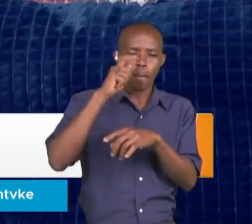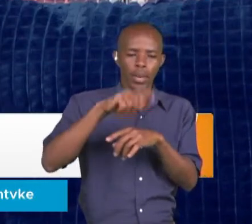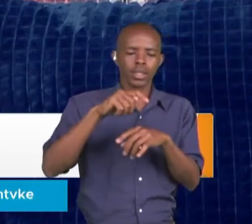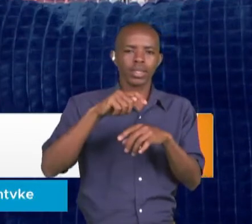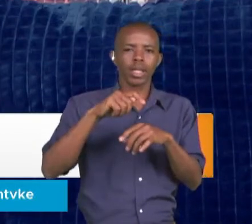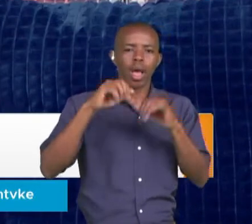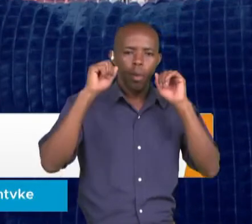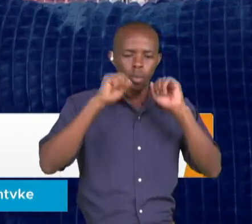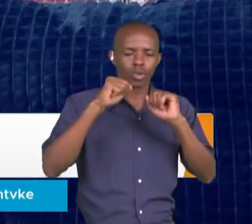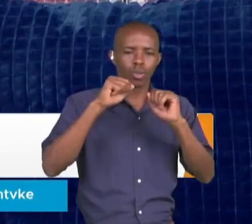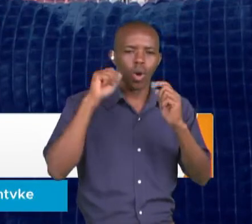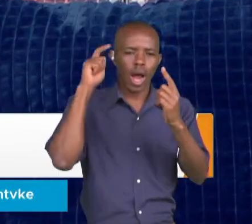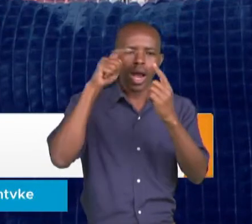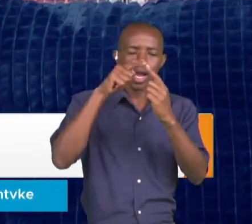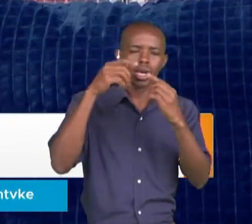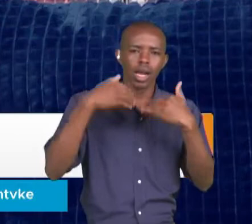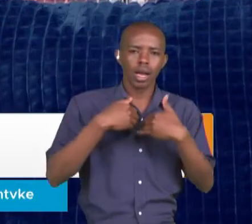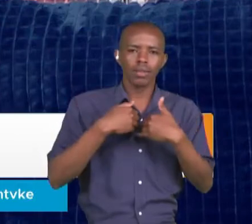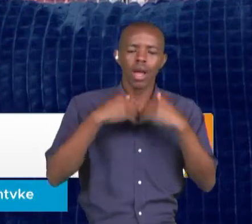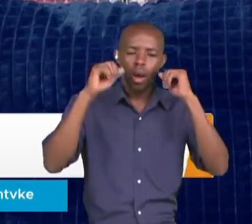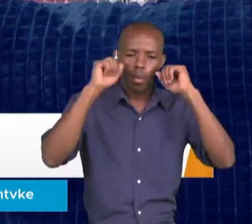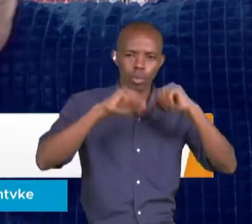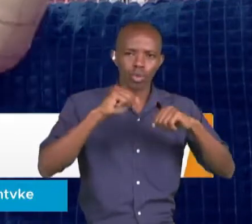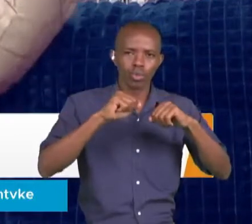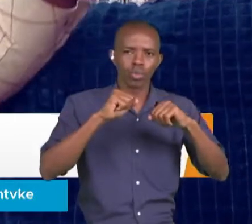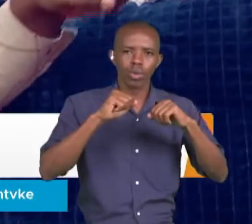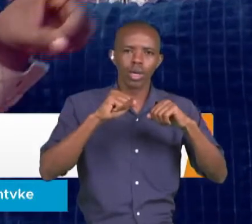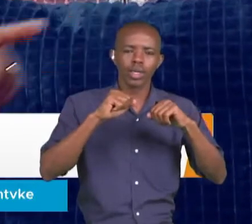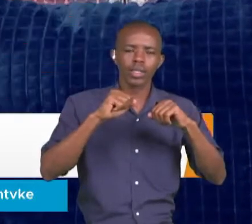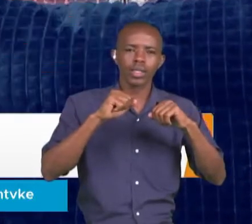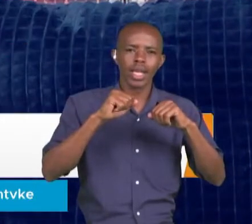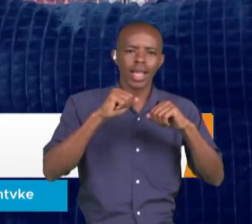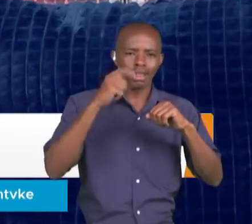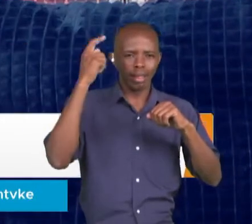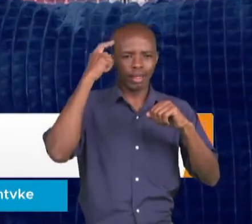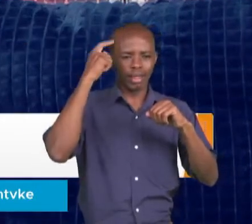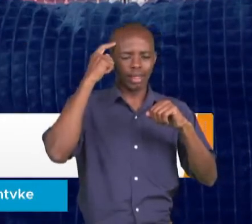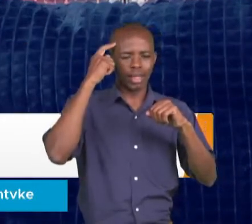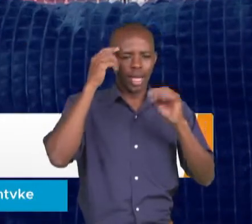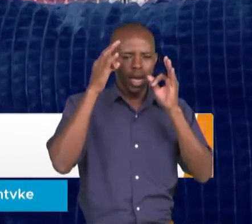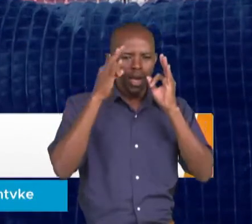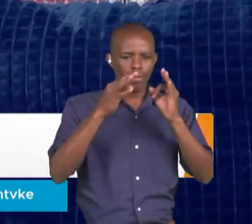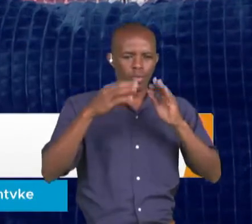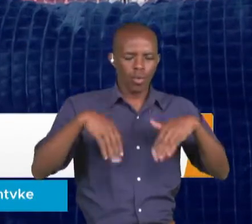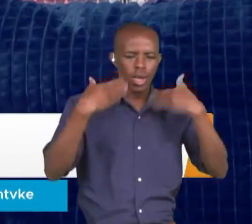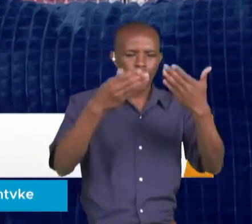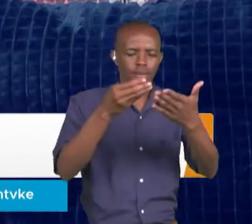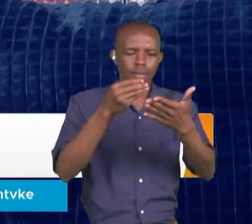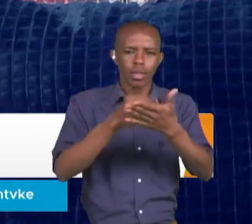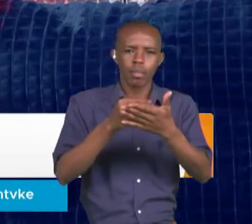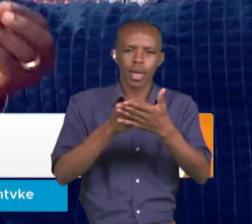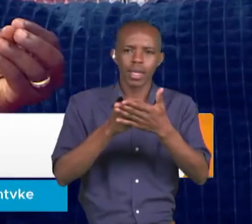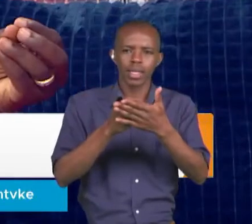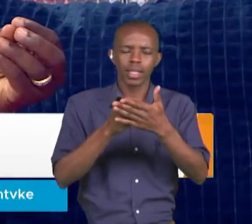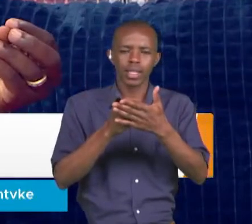the intent, mm-hmm, and we have to be able to draw a scientific map, okay, and see what if we give them this money, what is